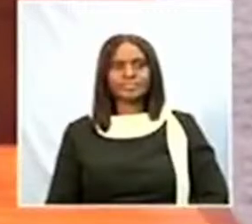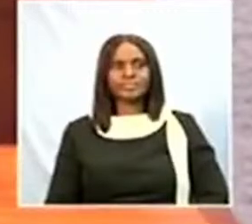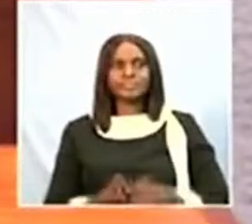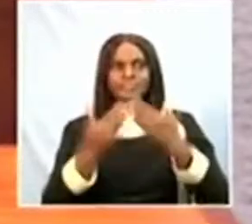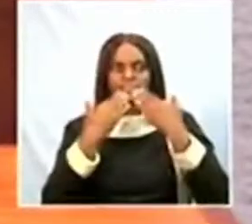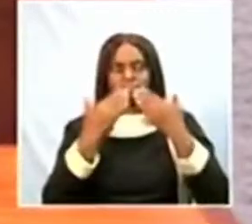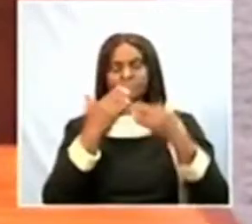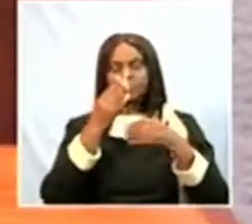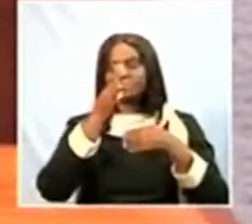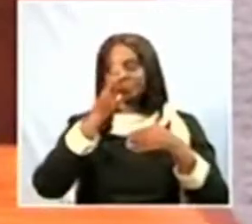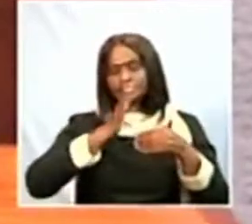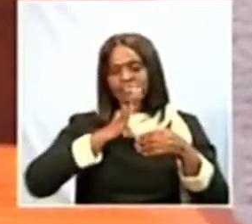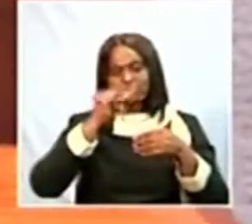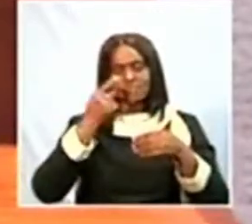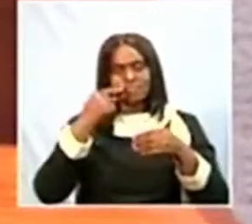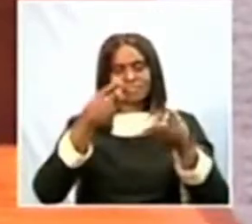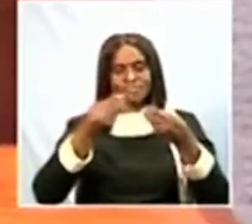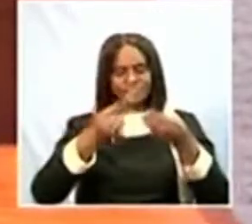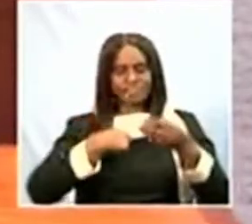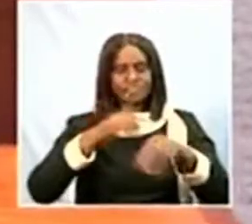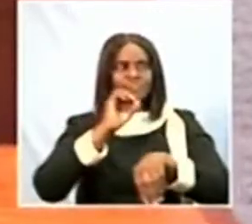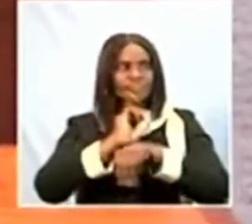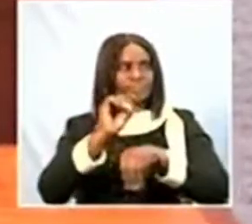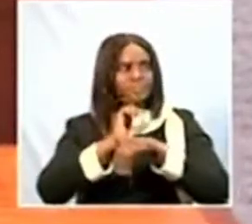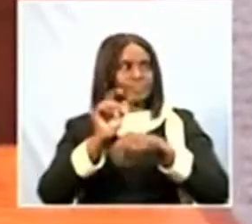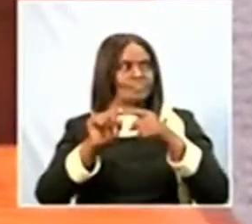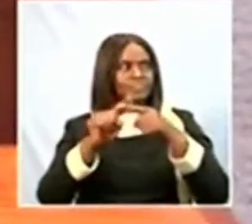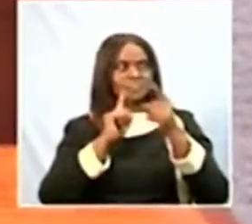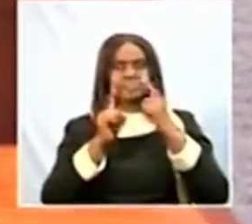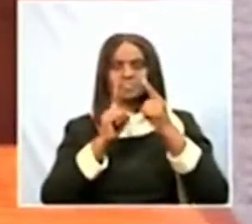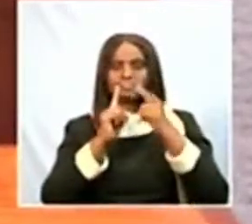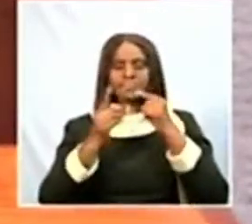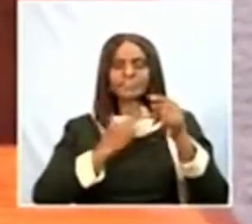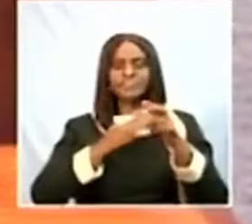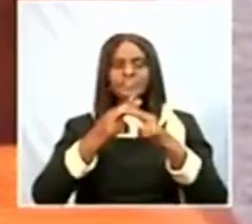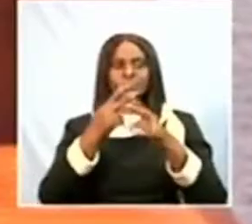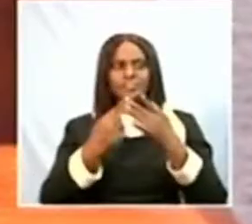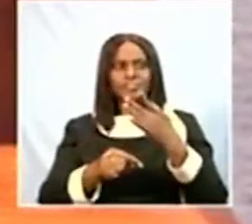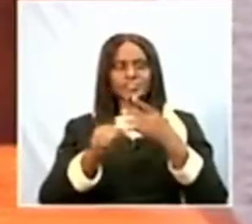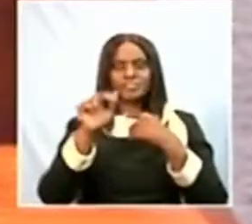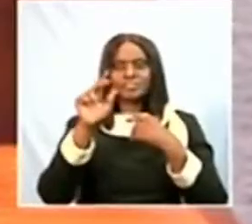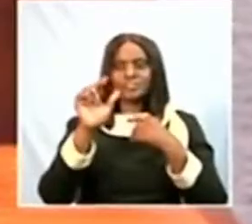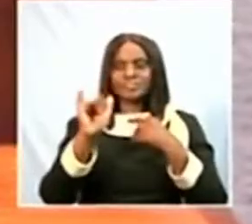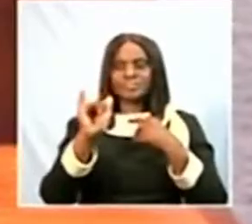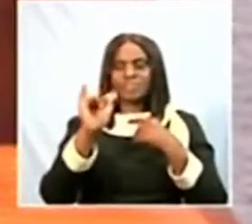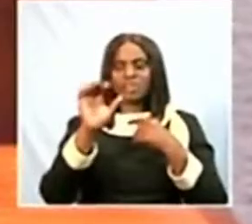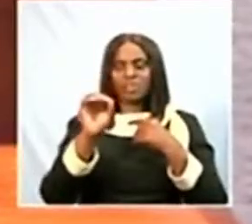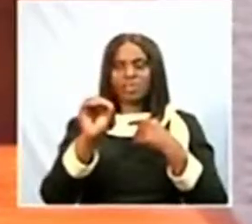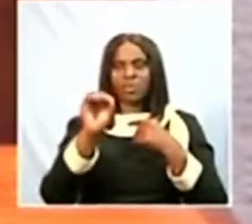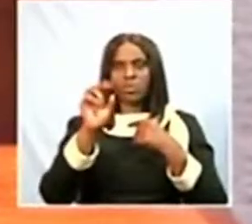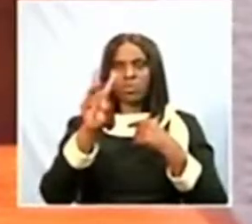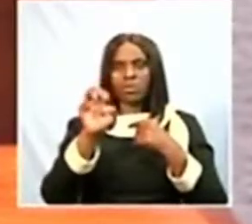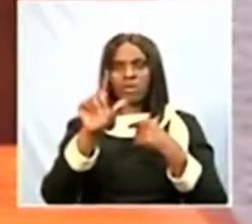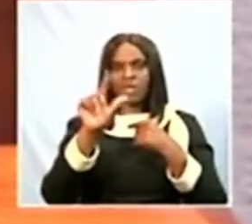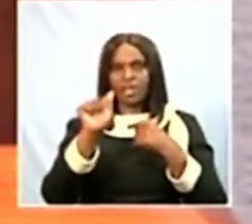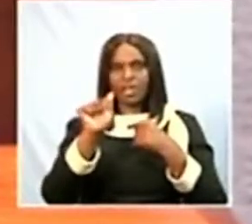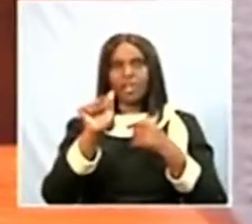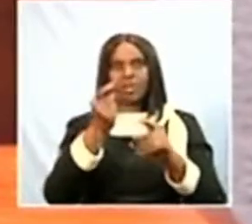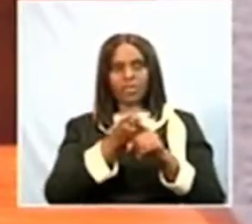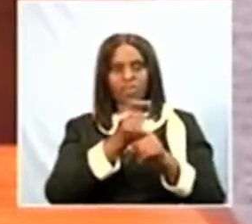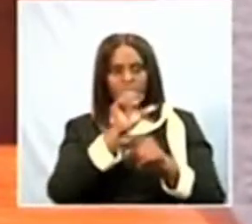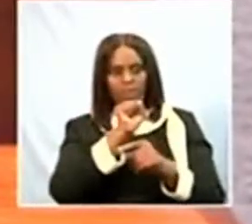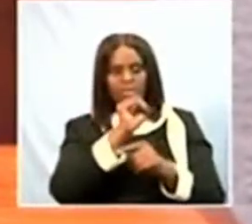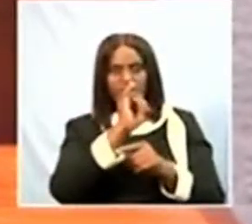Thank you, Madam Speaker, for giving me this opportunity to speak. My name is Tamika Yoela from Sishemo Education Trust,